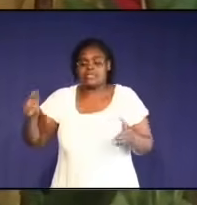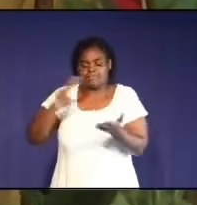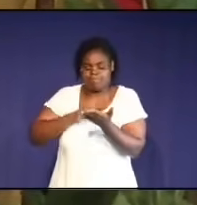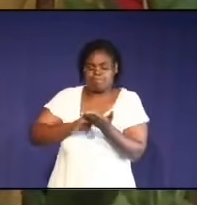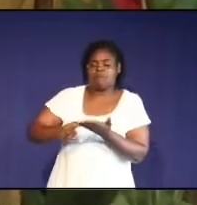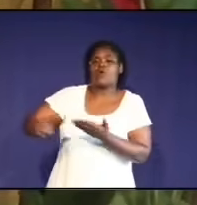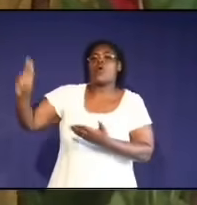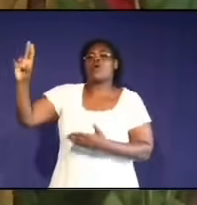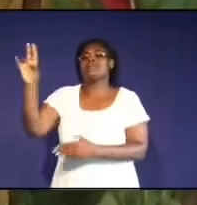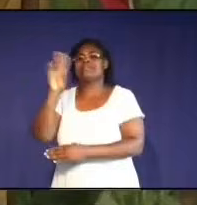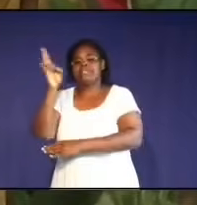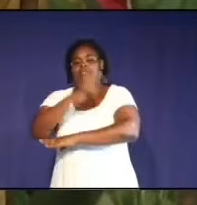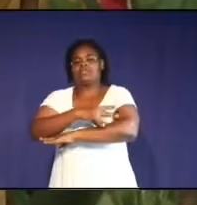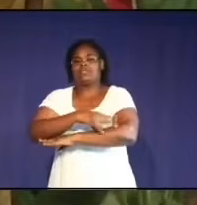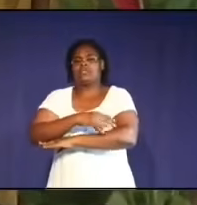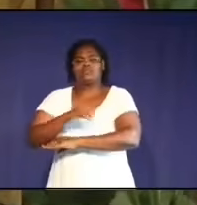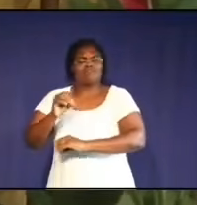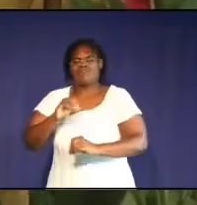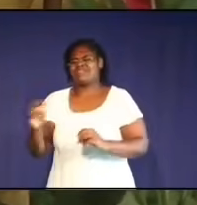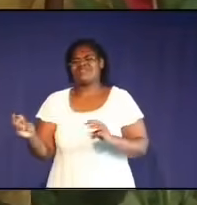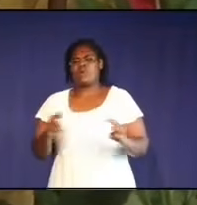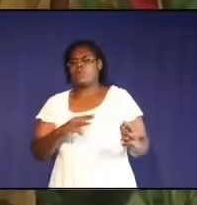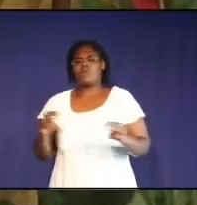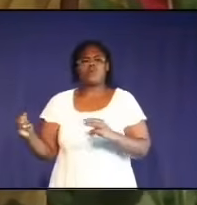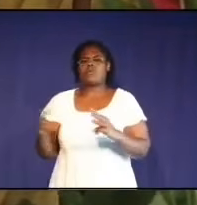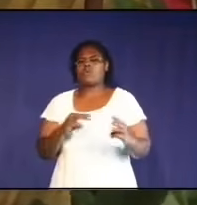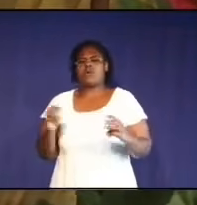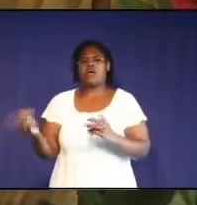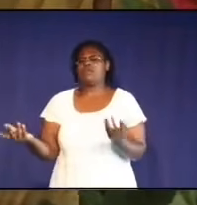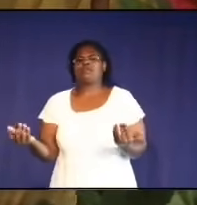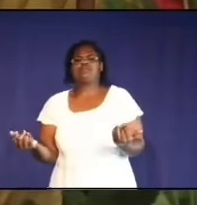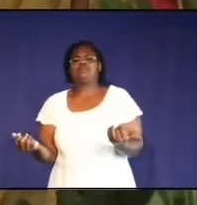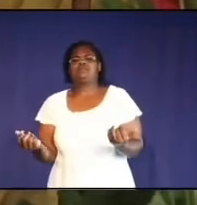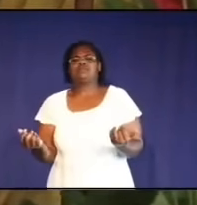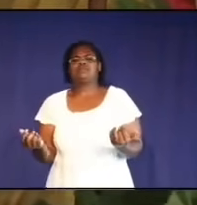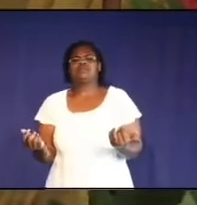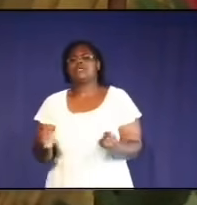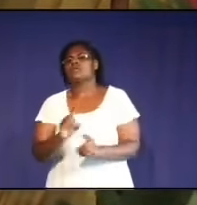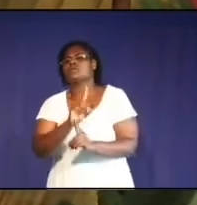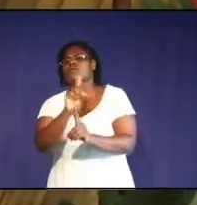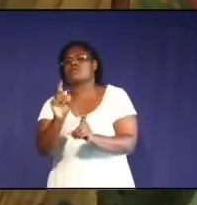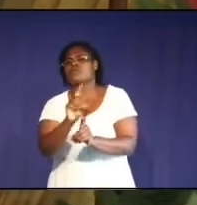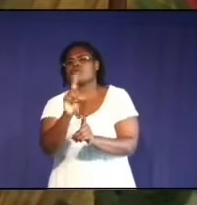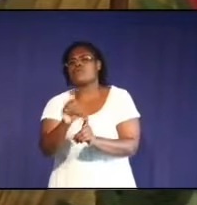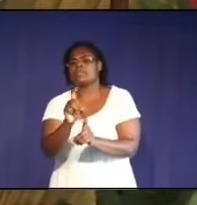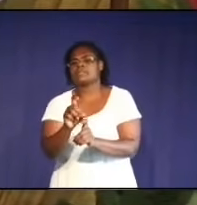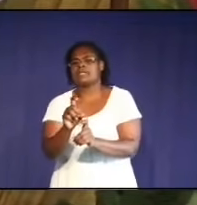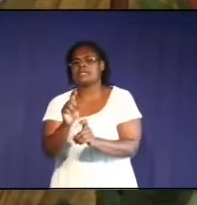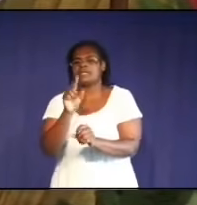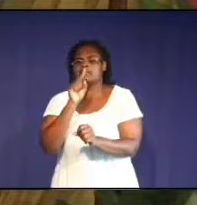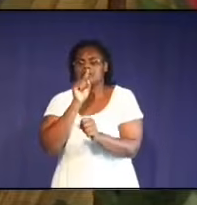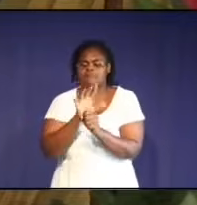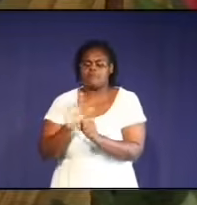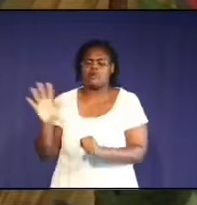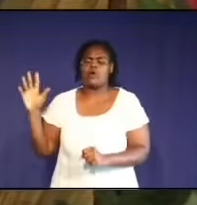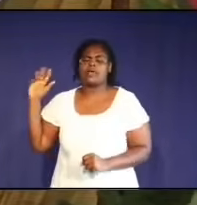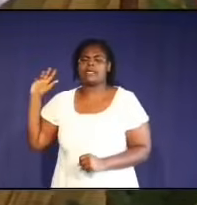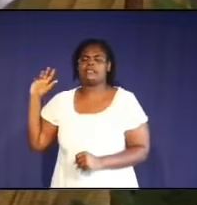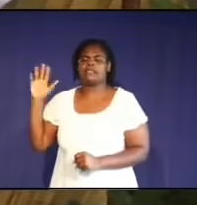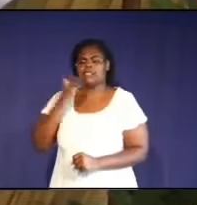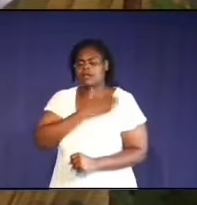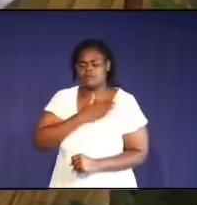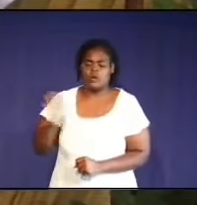He blessed the seventh day. It is no war between denomination. It's a question of loyalty. It's a question